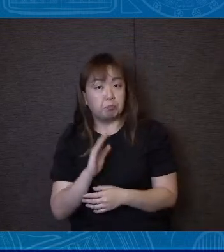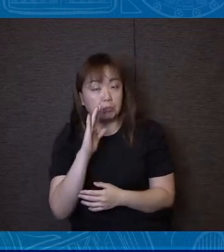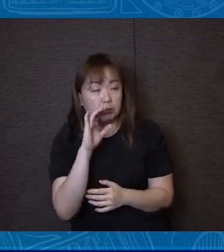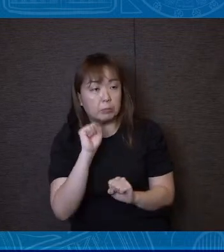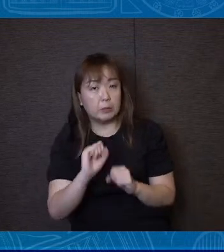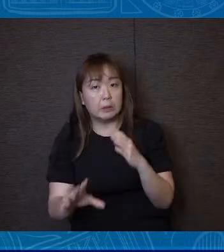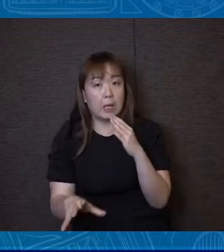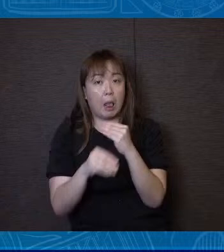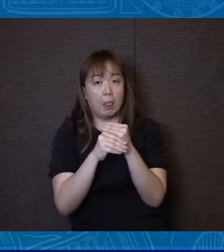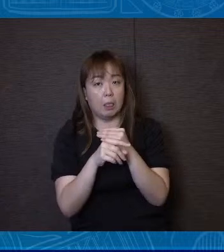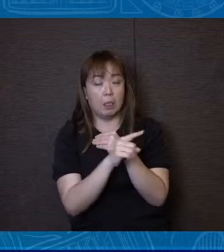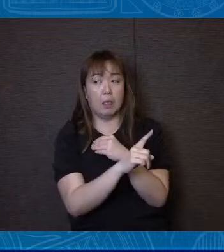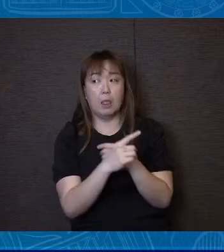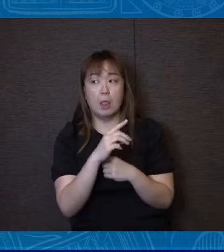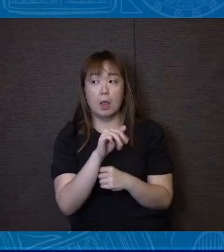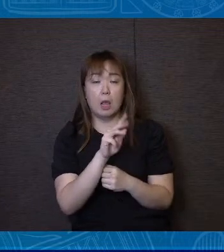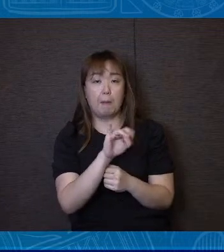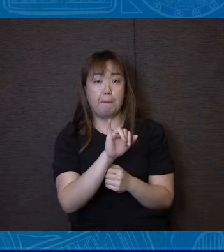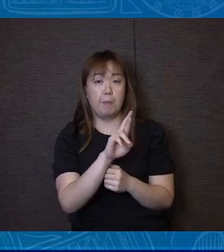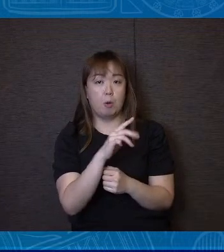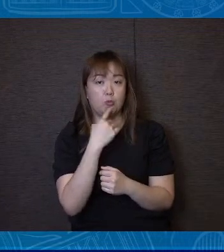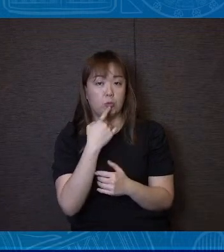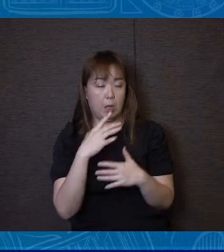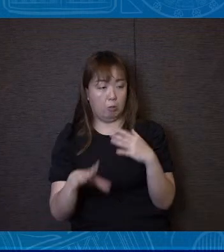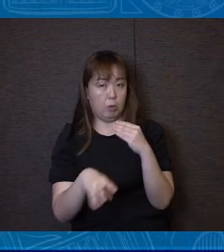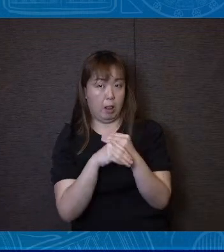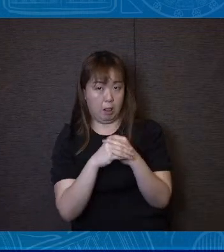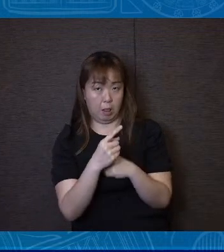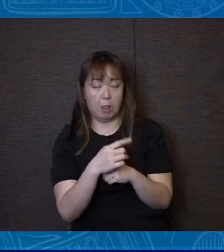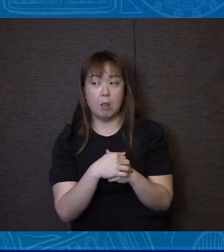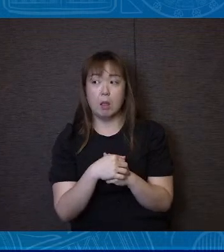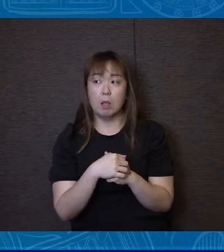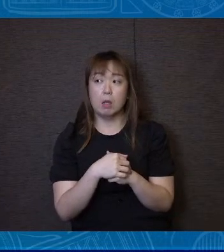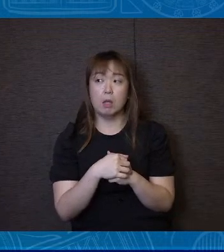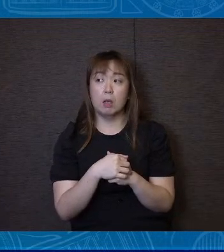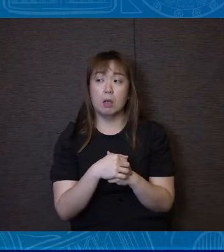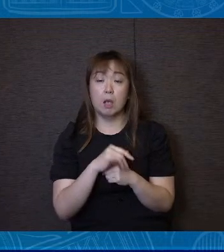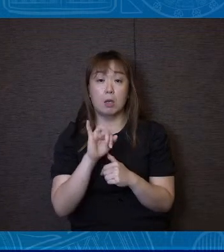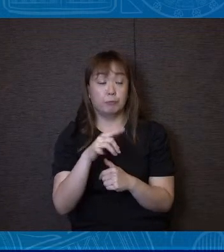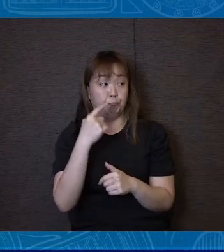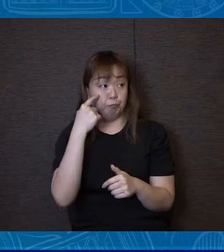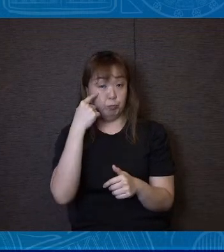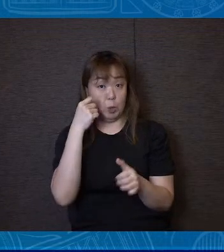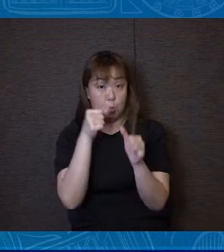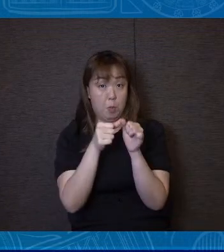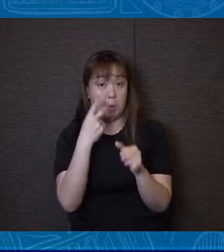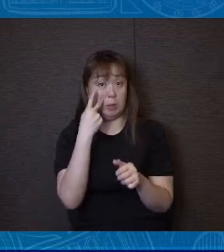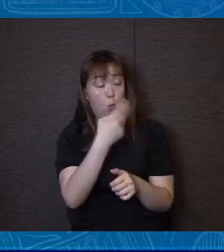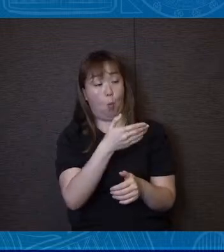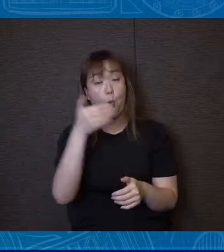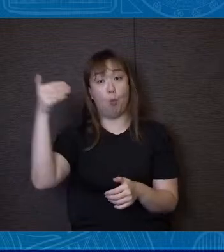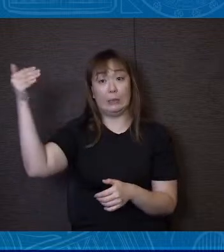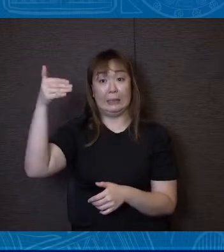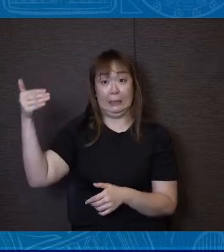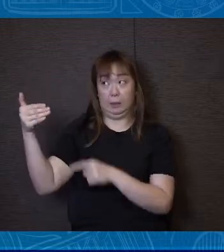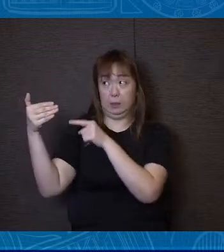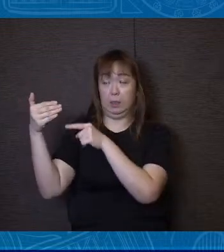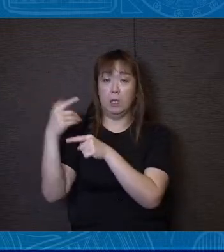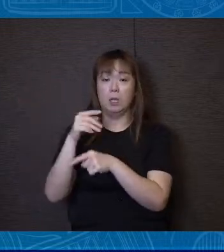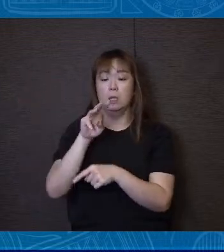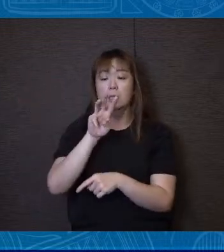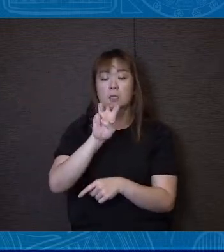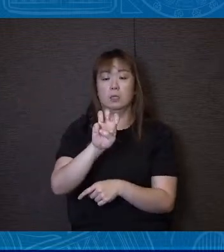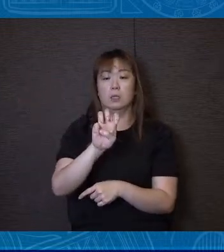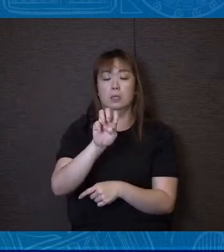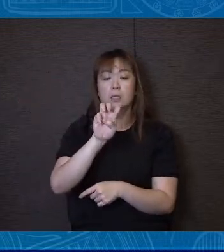To add to what my colleague Amy was saying, if you recall earlier in the slides, there's this